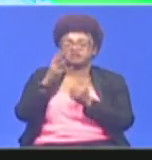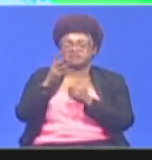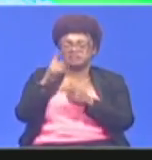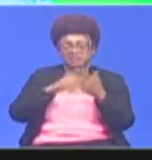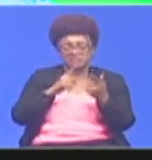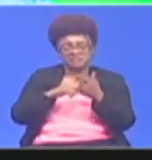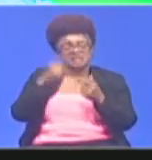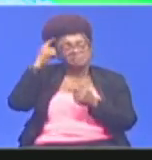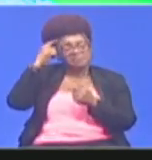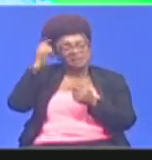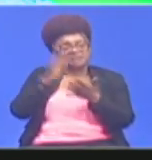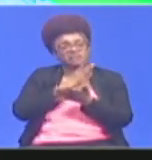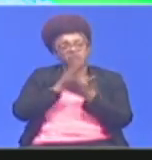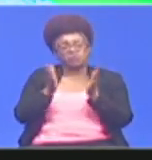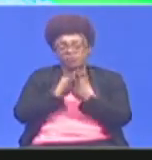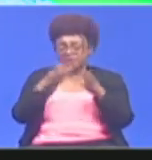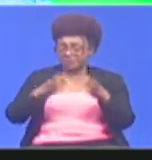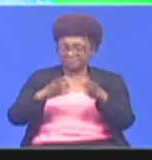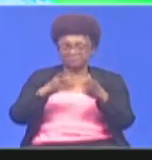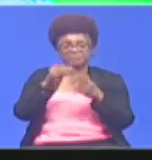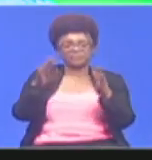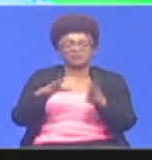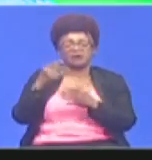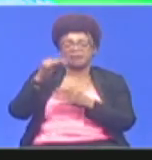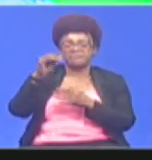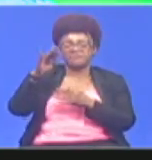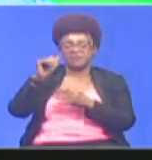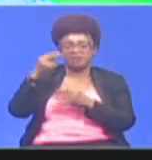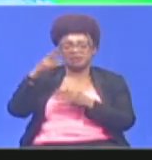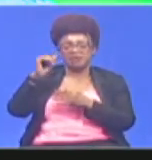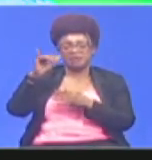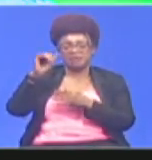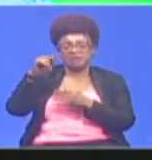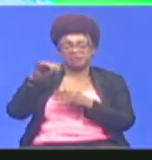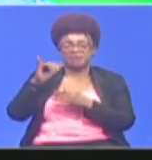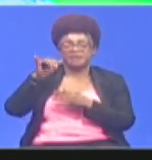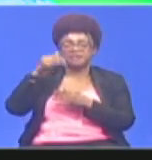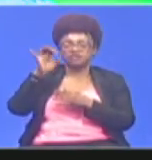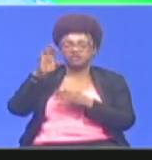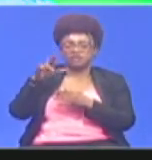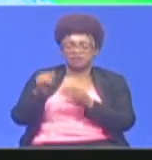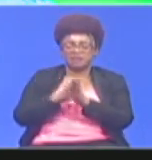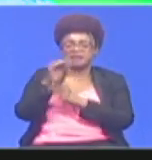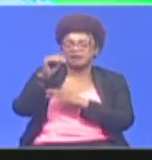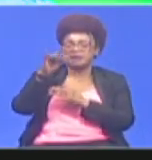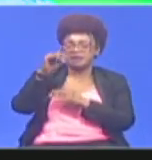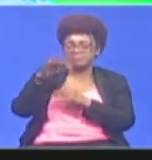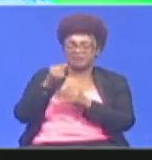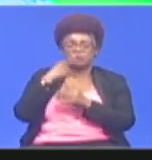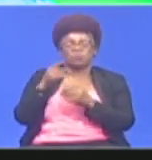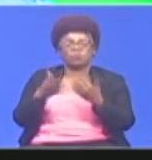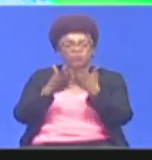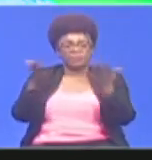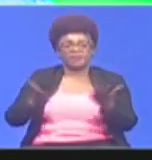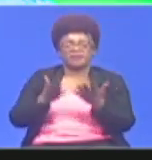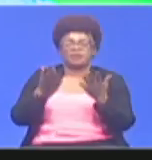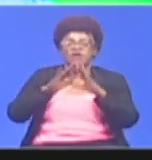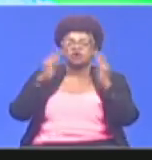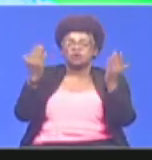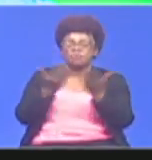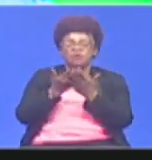session with the then little-known players Humphrey Khayange, Collins Injera and Biko Adema, who went on to blow up on the global